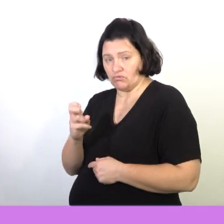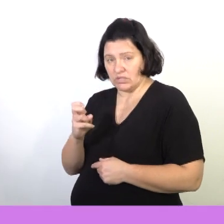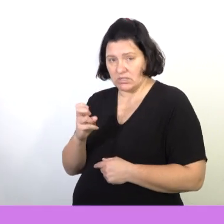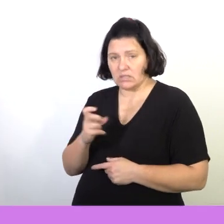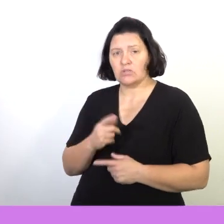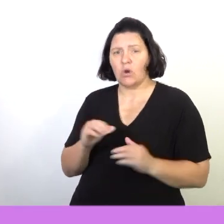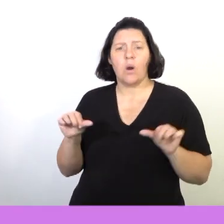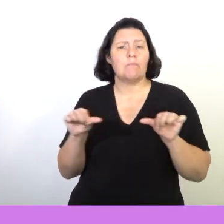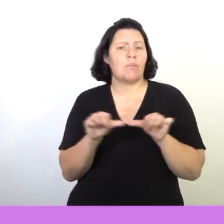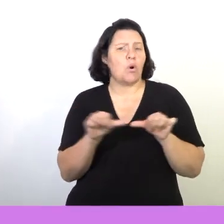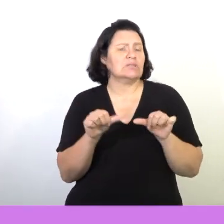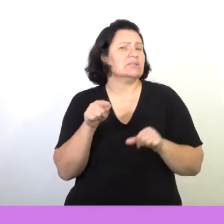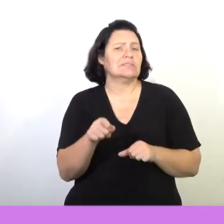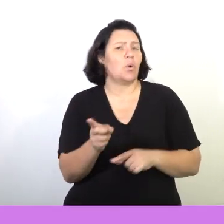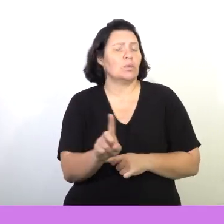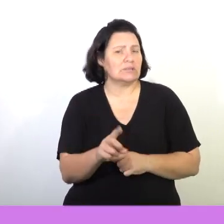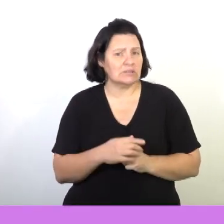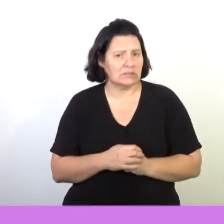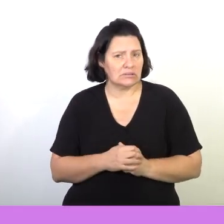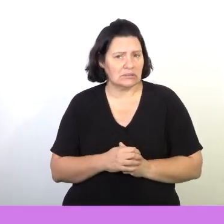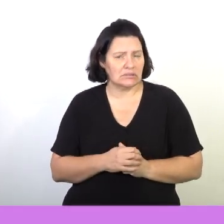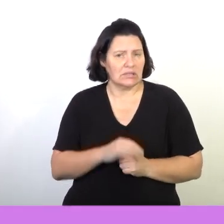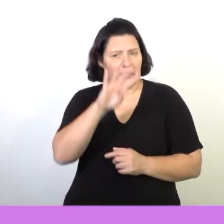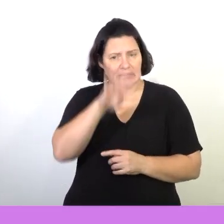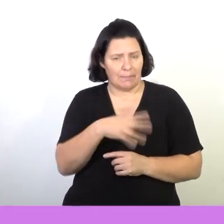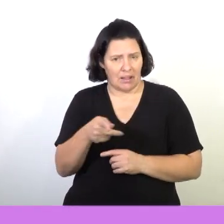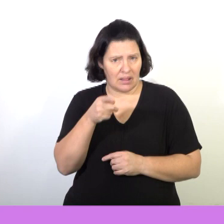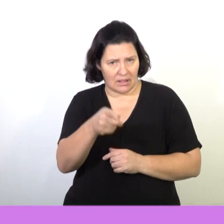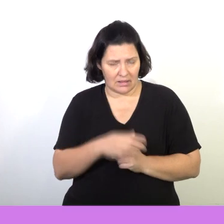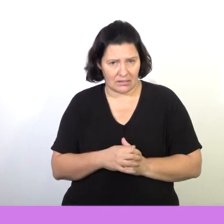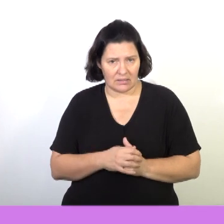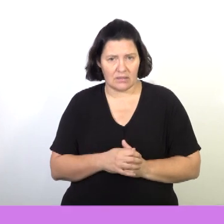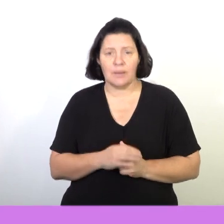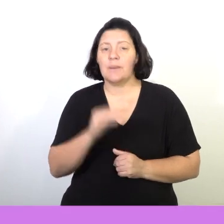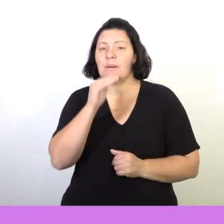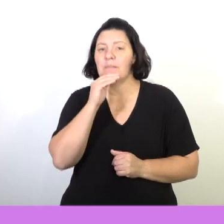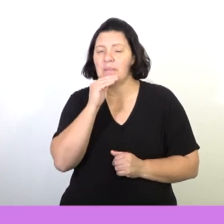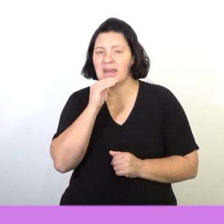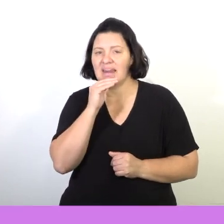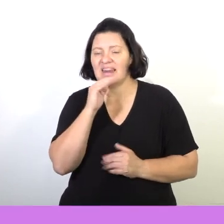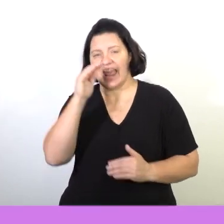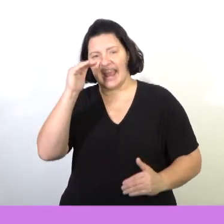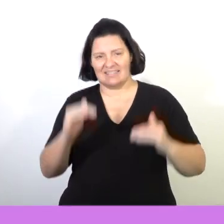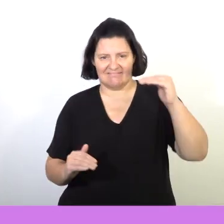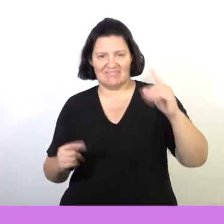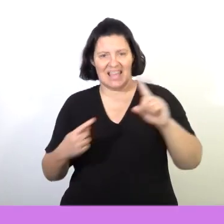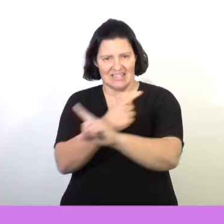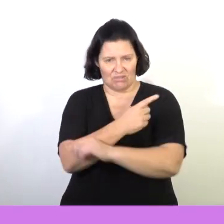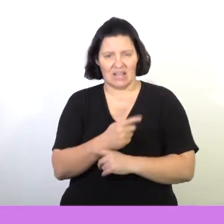of a proportion is represented by the table above? There is that